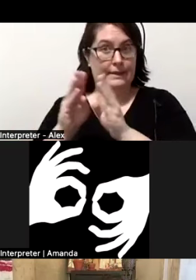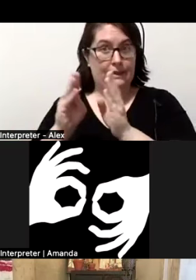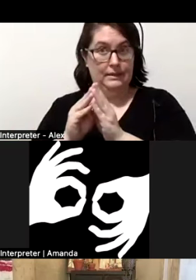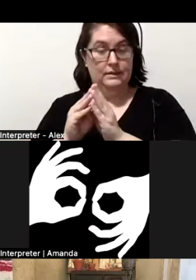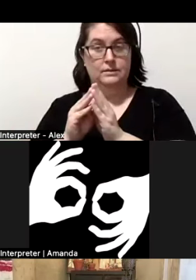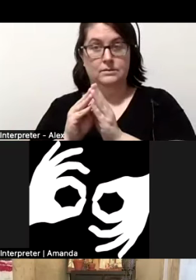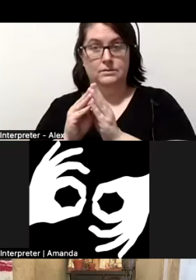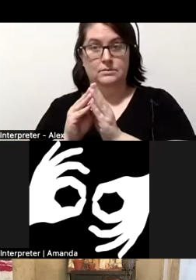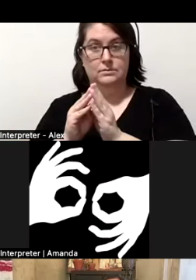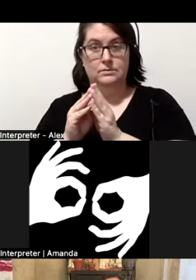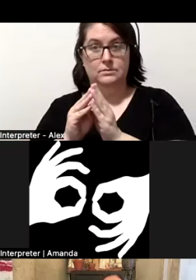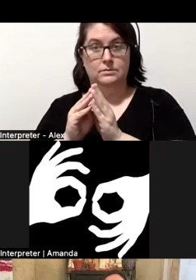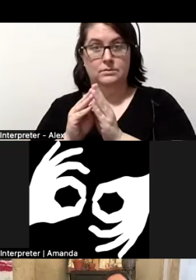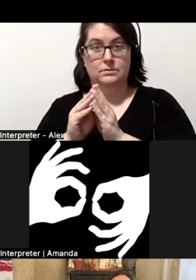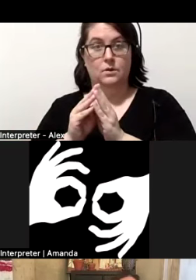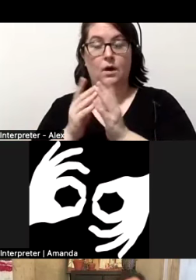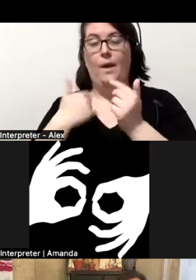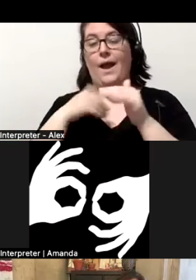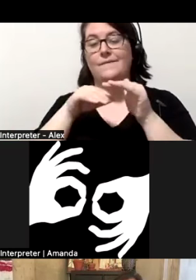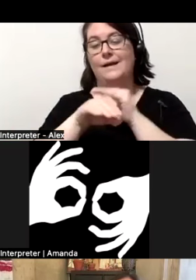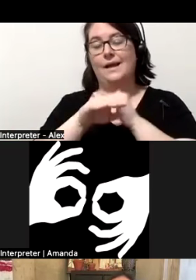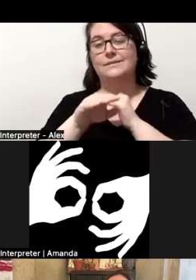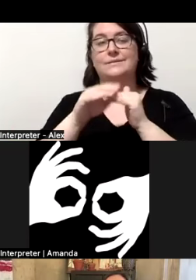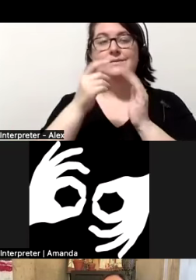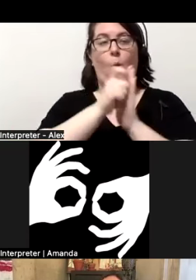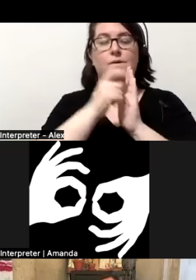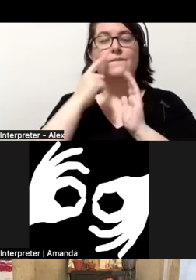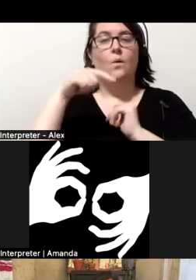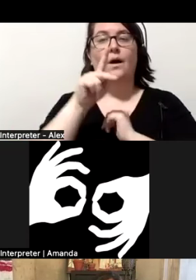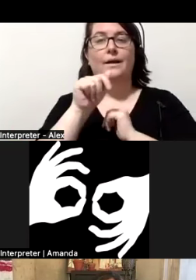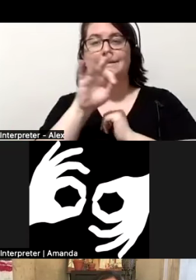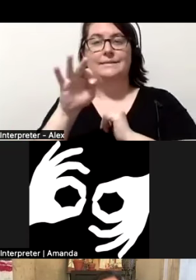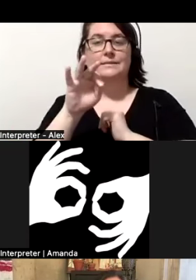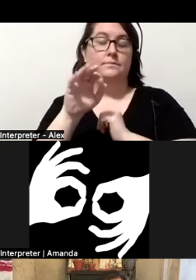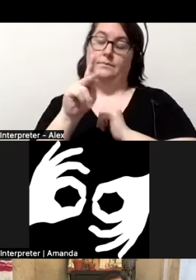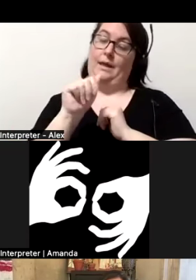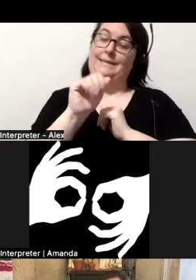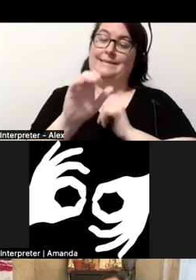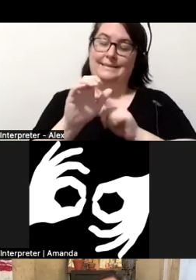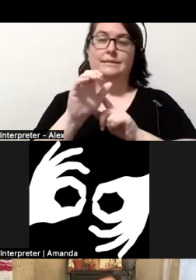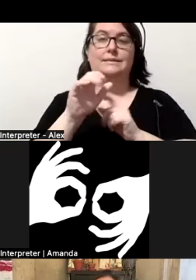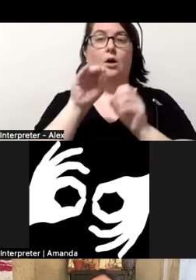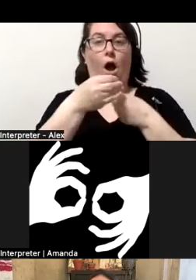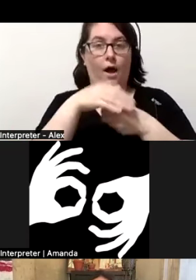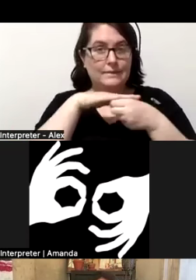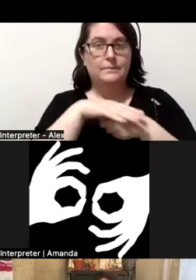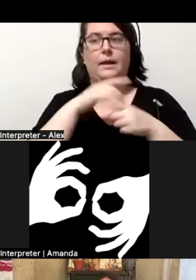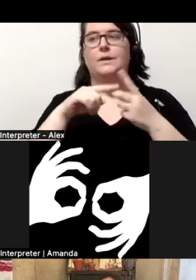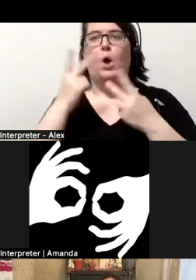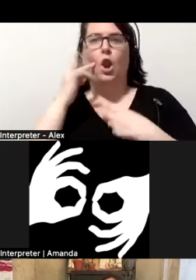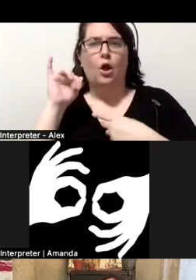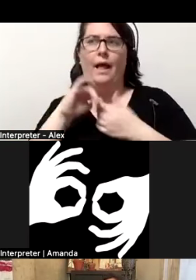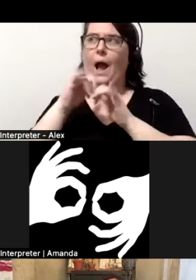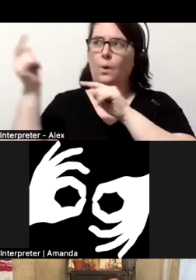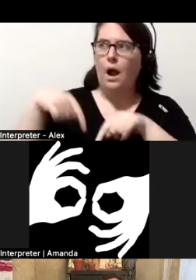of the accessibility features of the KAC office space and the TET Center, the facility that we're located in,